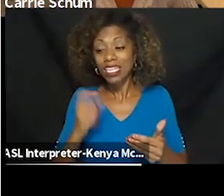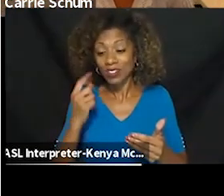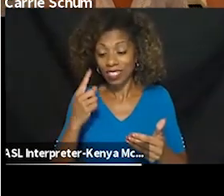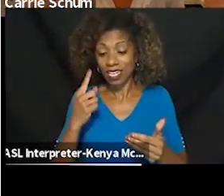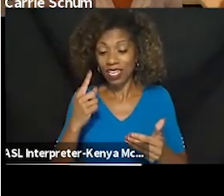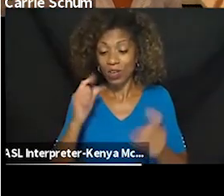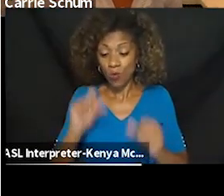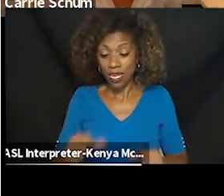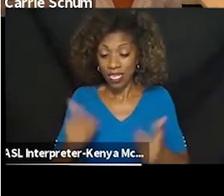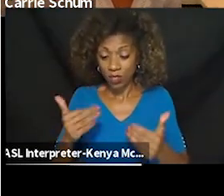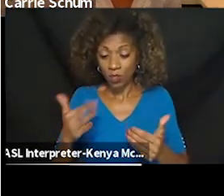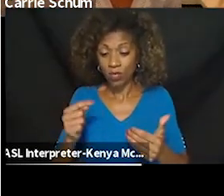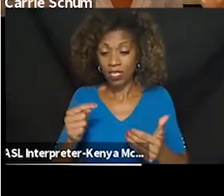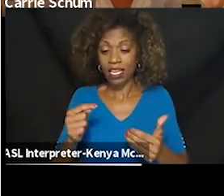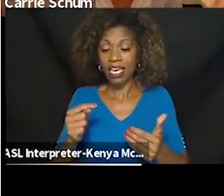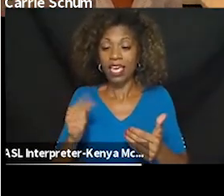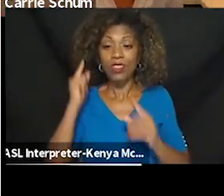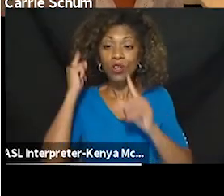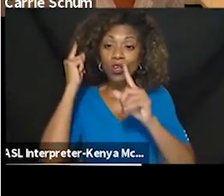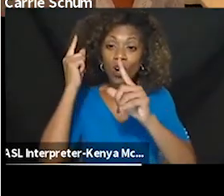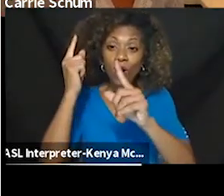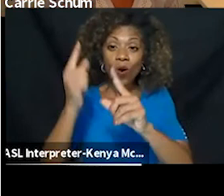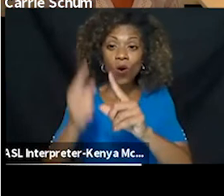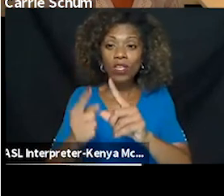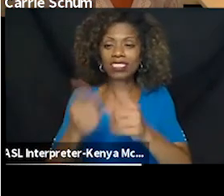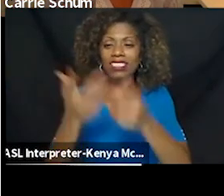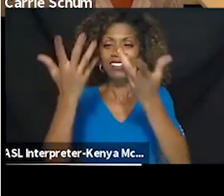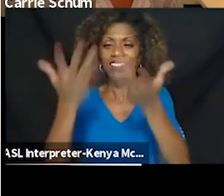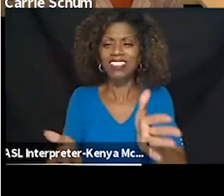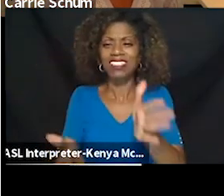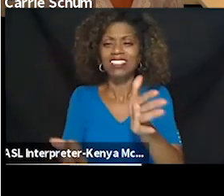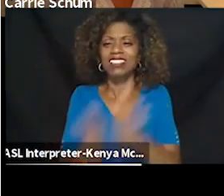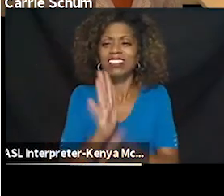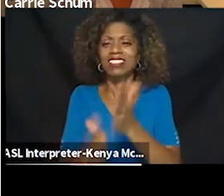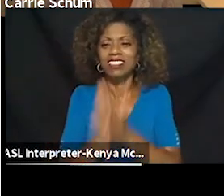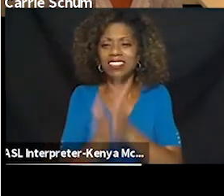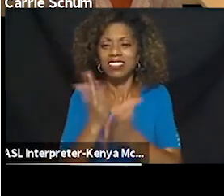to get to, which is to get to the end of this thing. And that little action will help us get there.